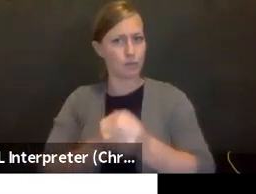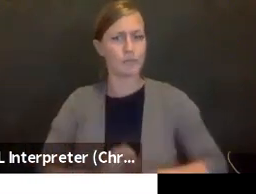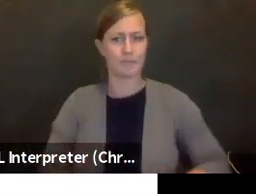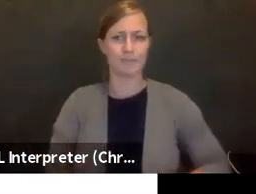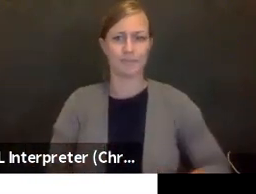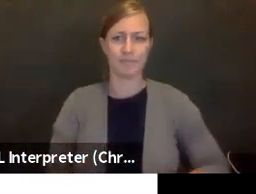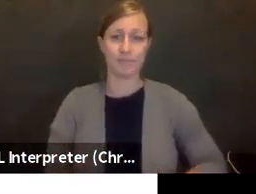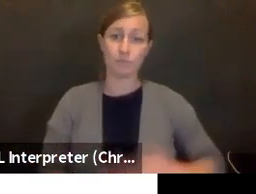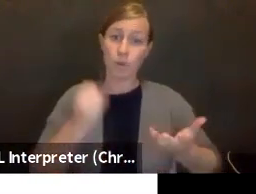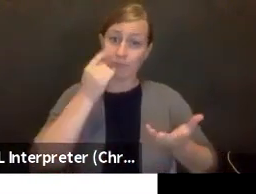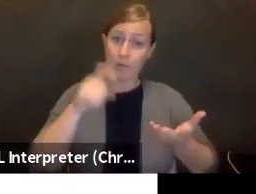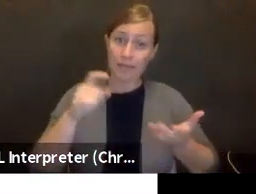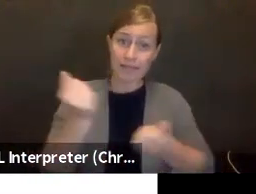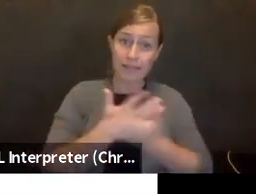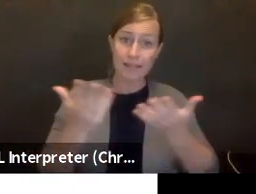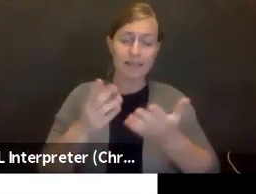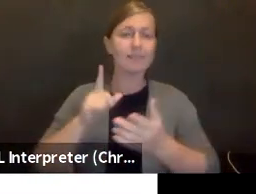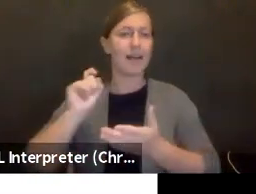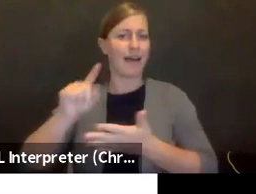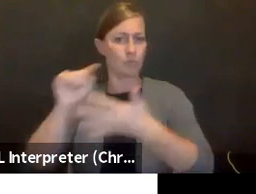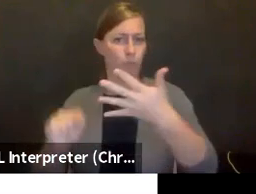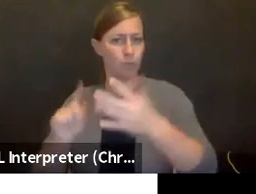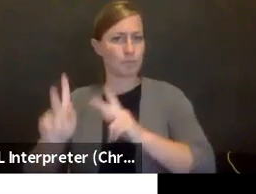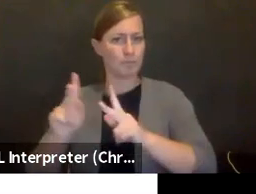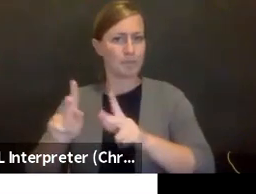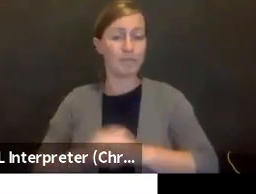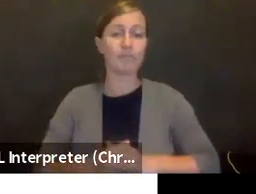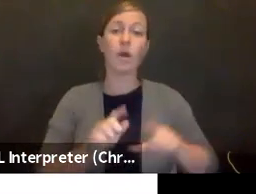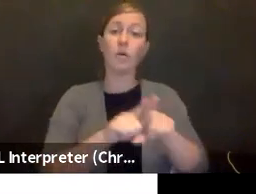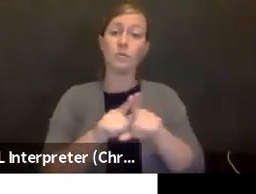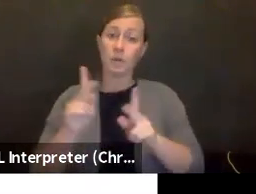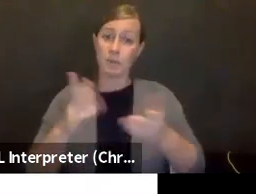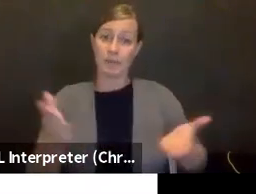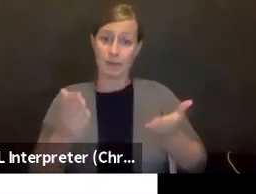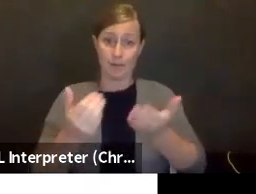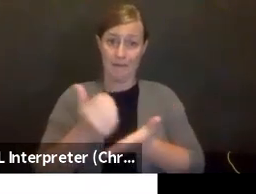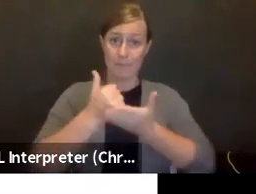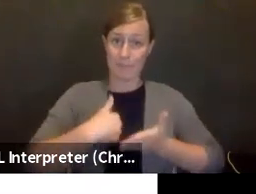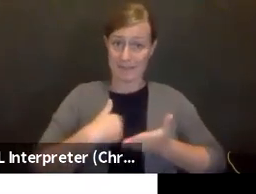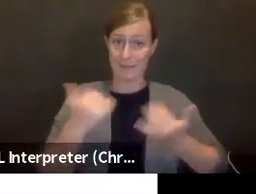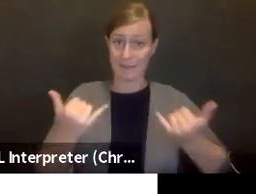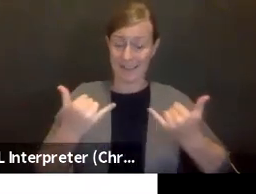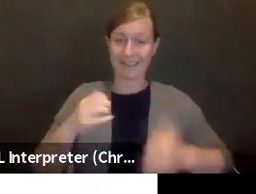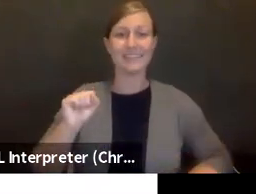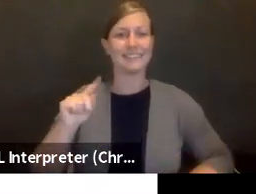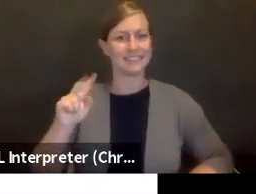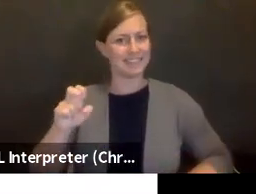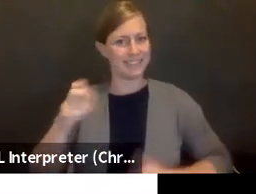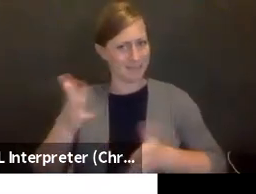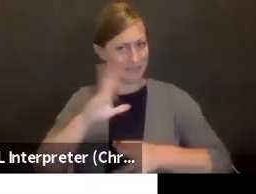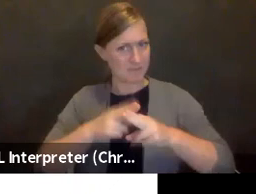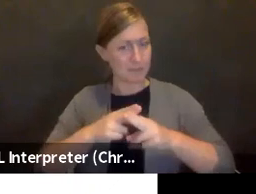if you need anything, please ask them. Today with me, helping, once again, we have Steve. We also have Darcy